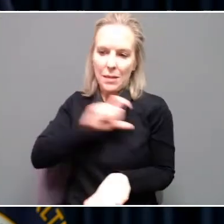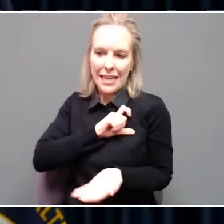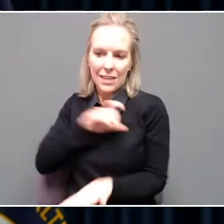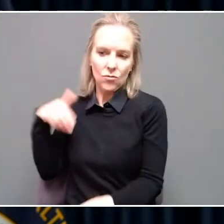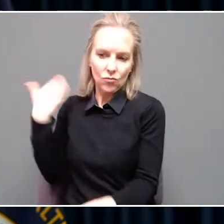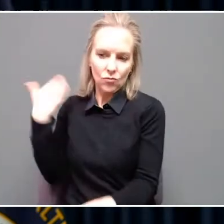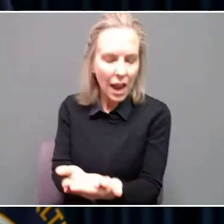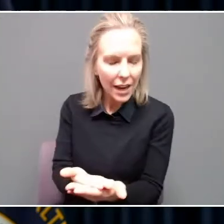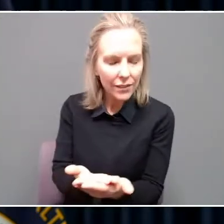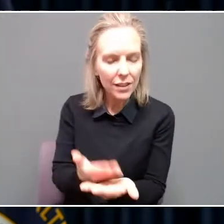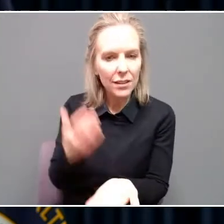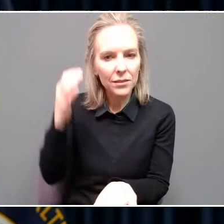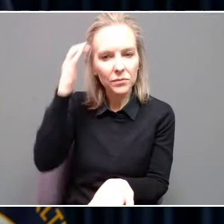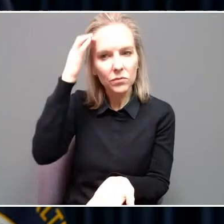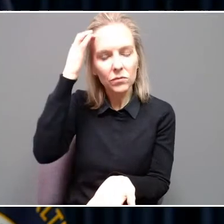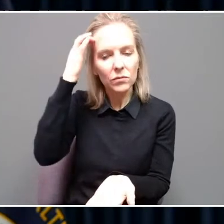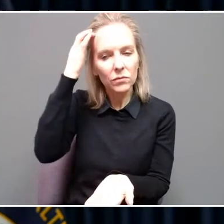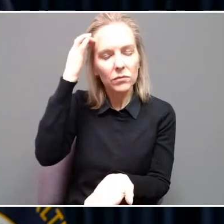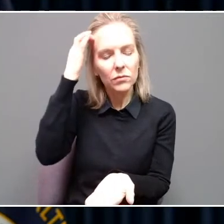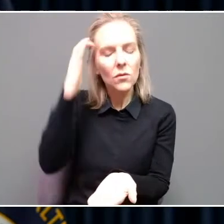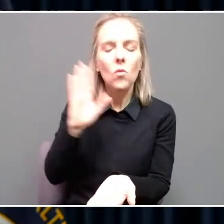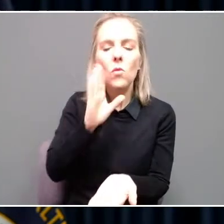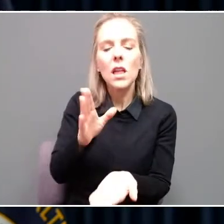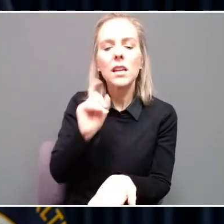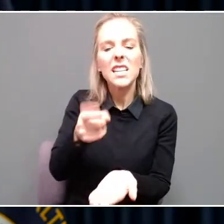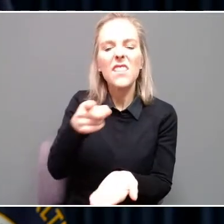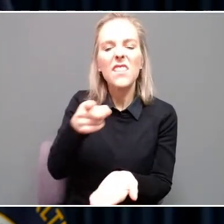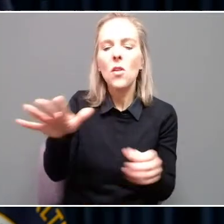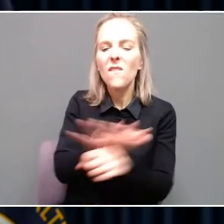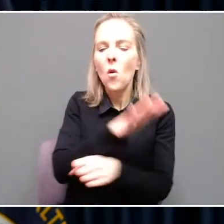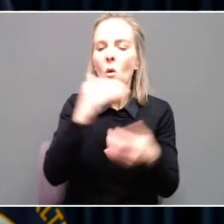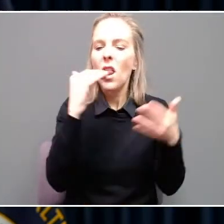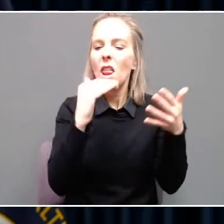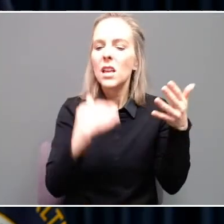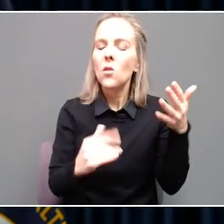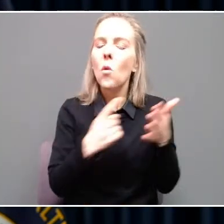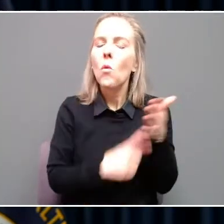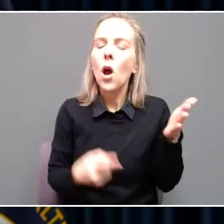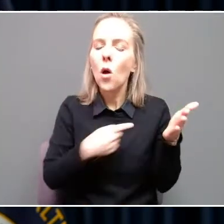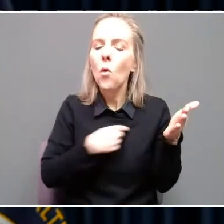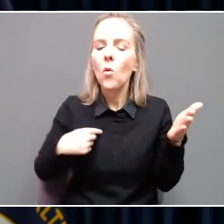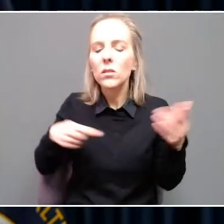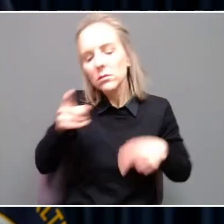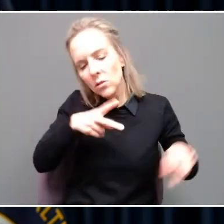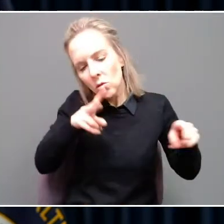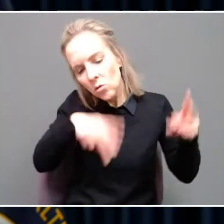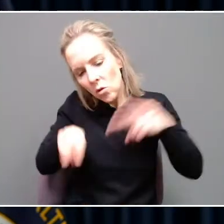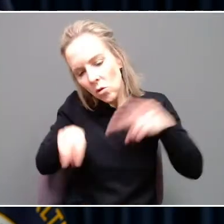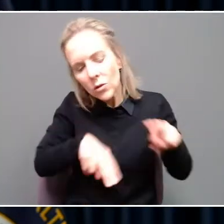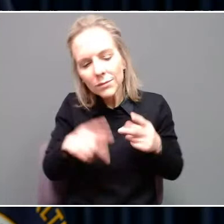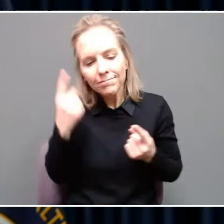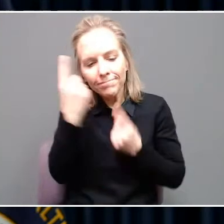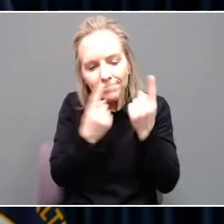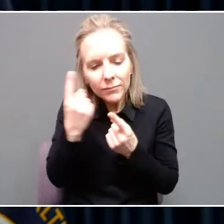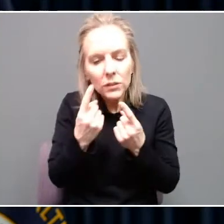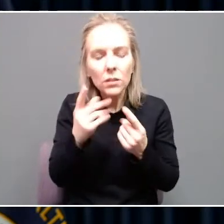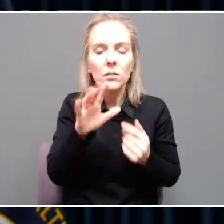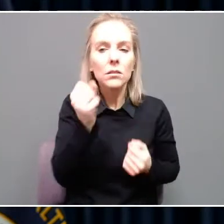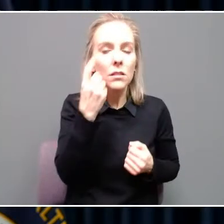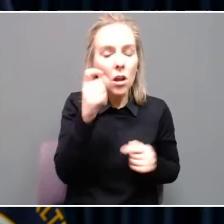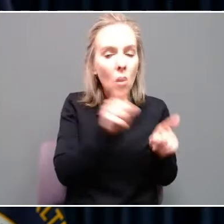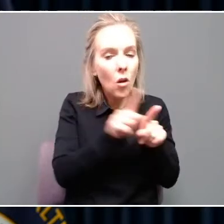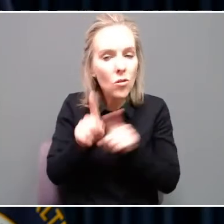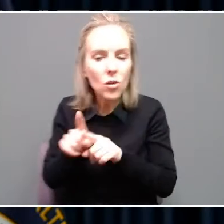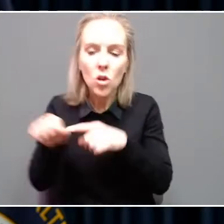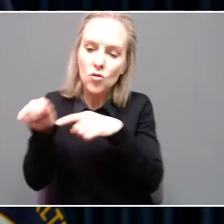to arrive. But we'll get you the full list of what we are looking at. We're also looking at training teams like